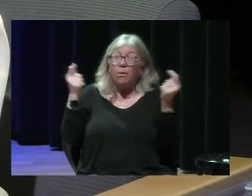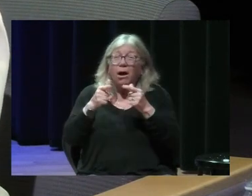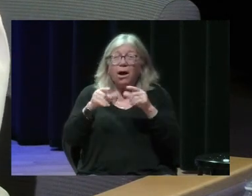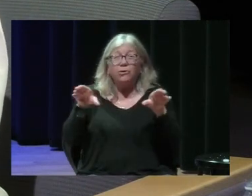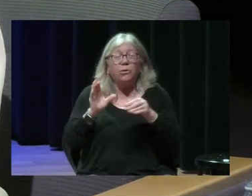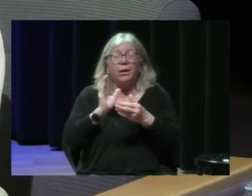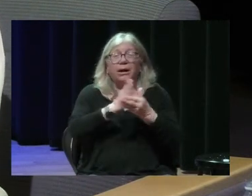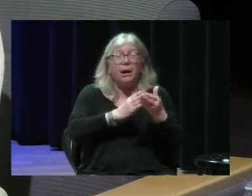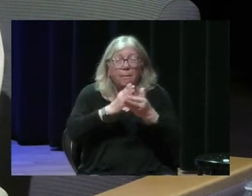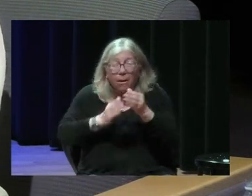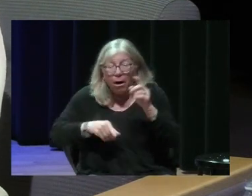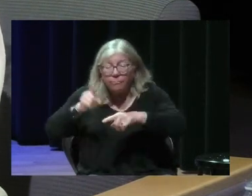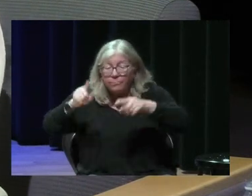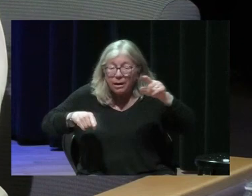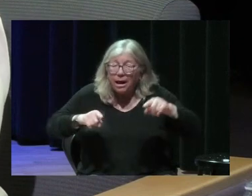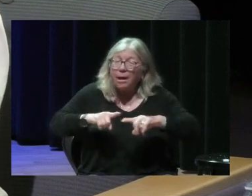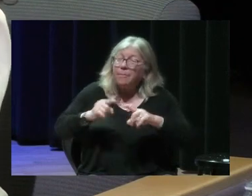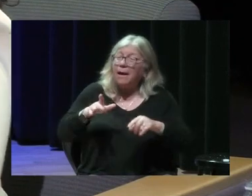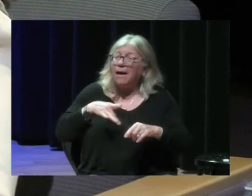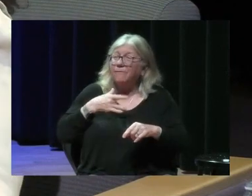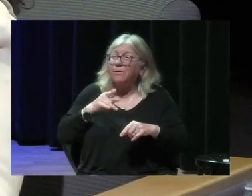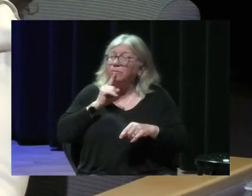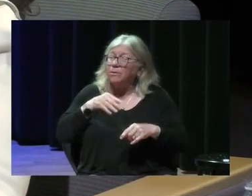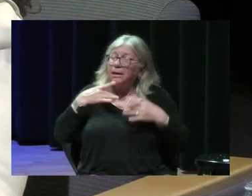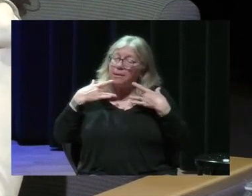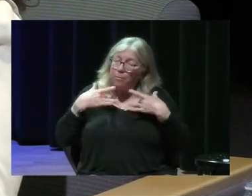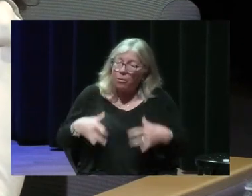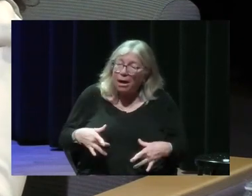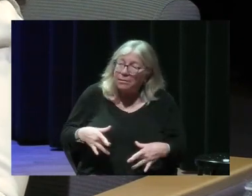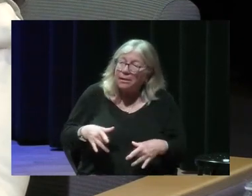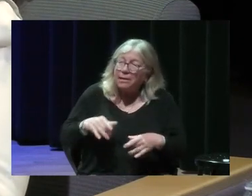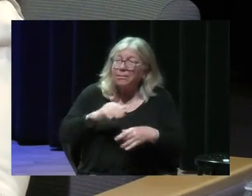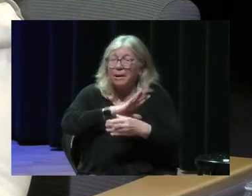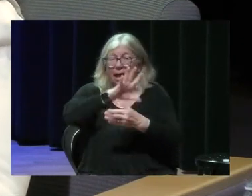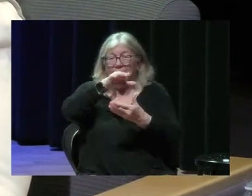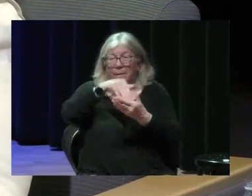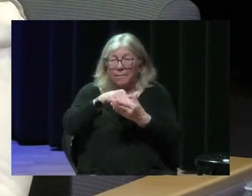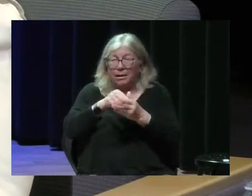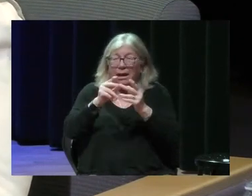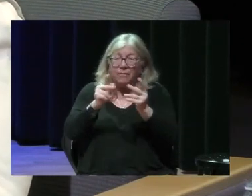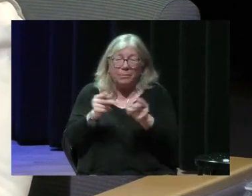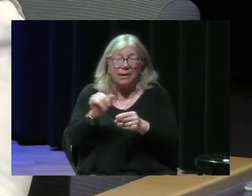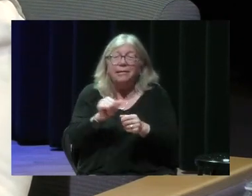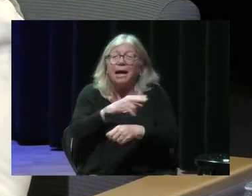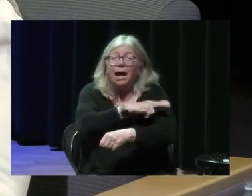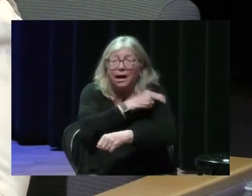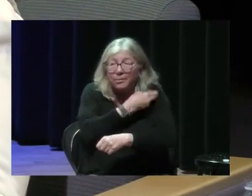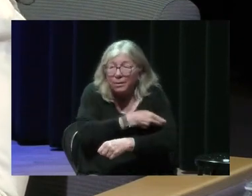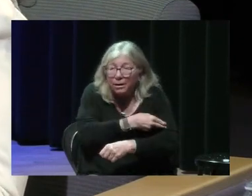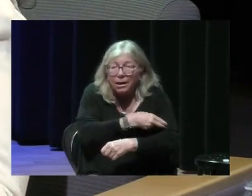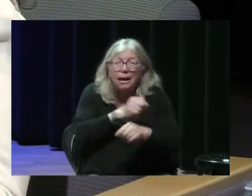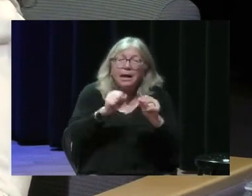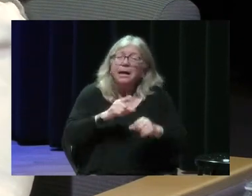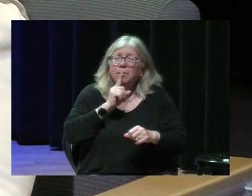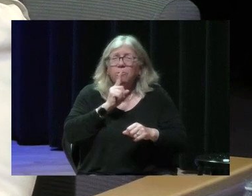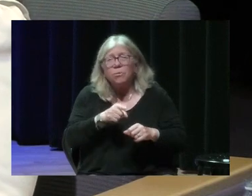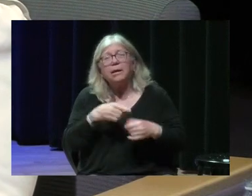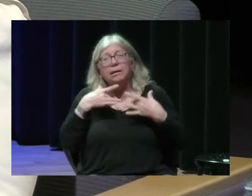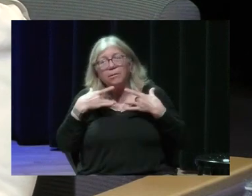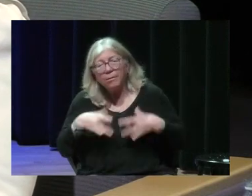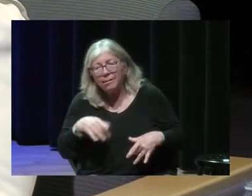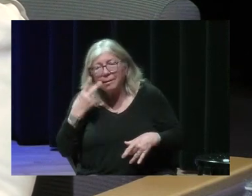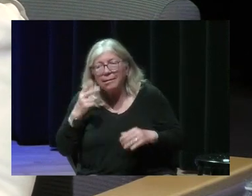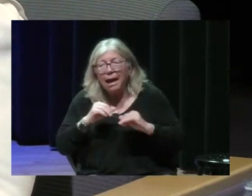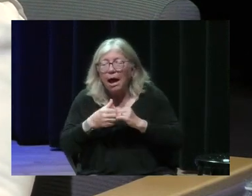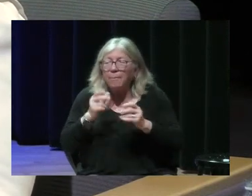our parts there, but it can feel really depressing to be in the midst of a place like a hospital. It can be really depressing to see how